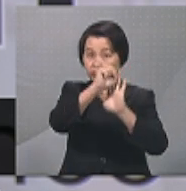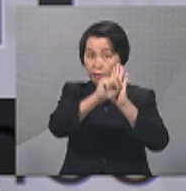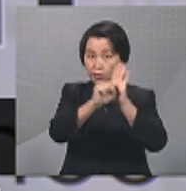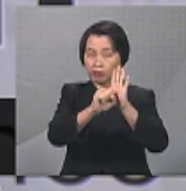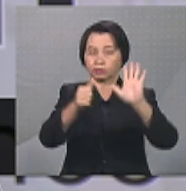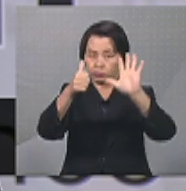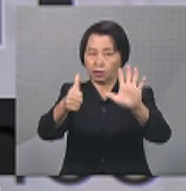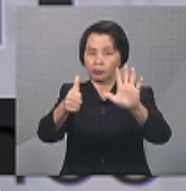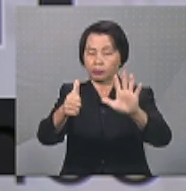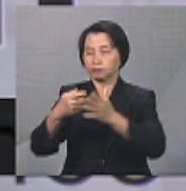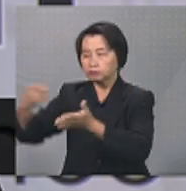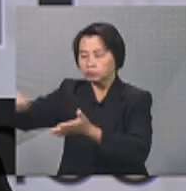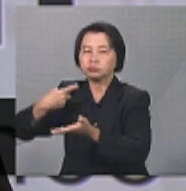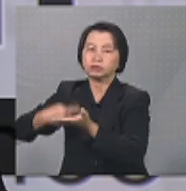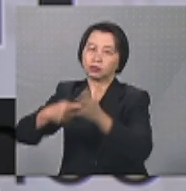Certainly,